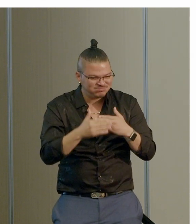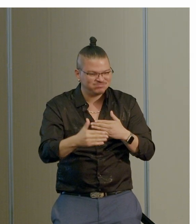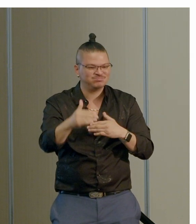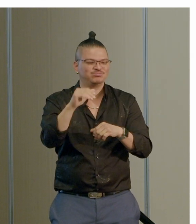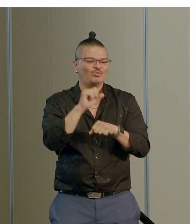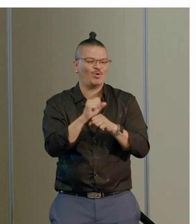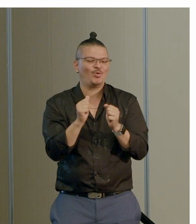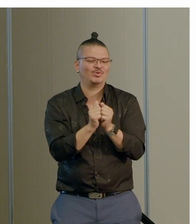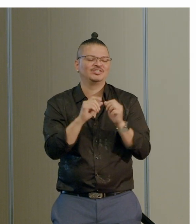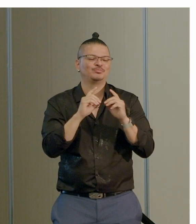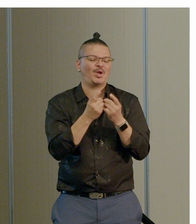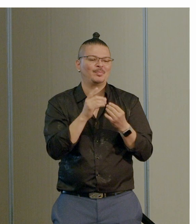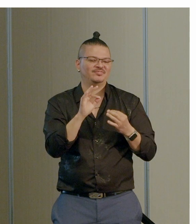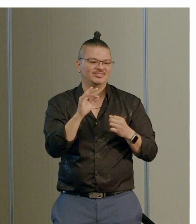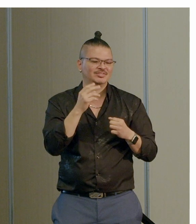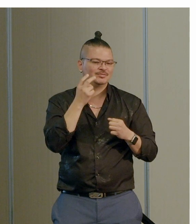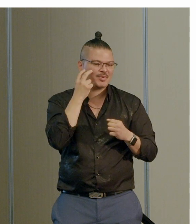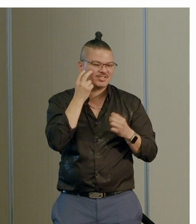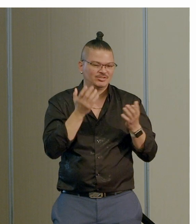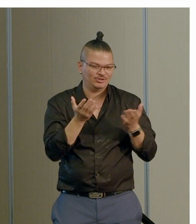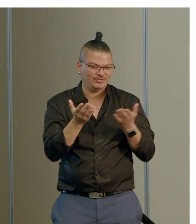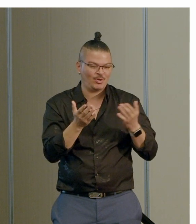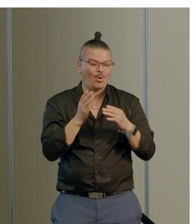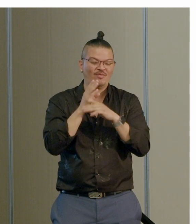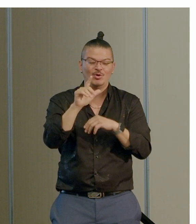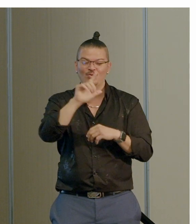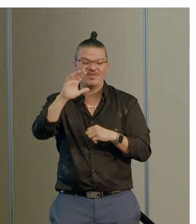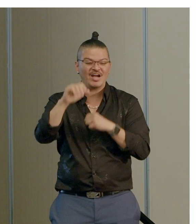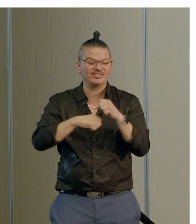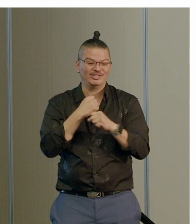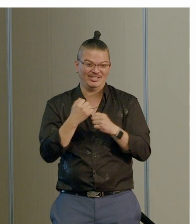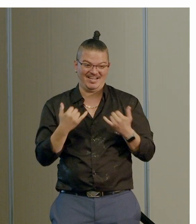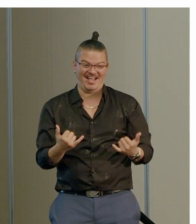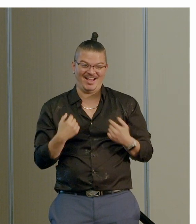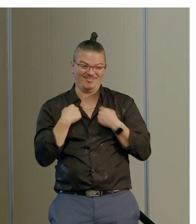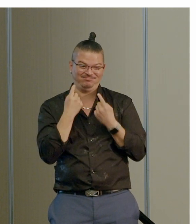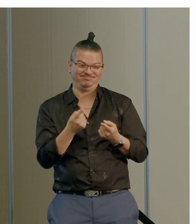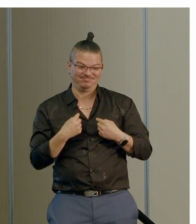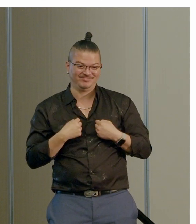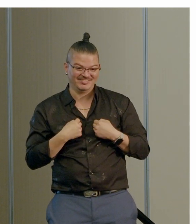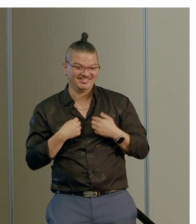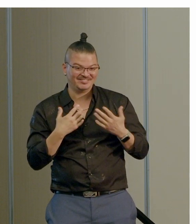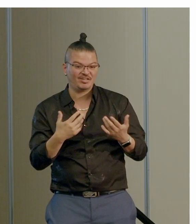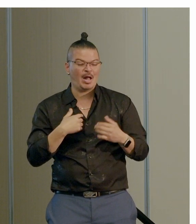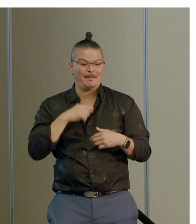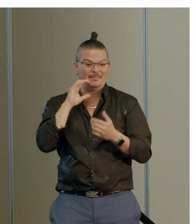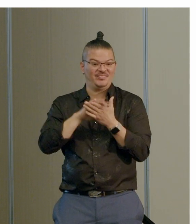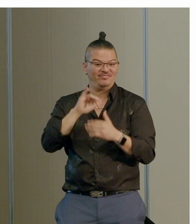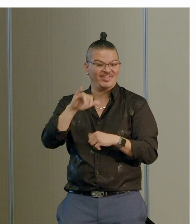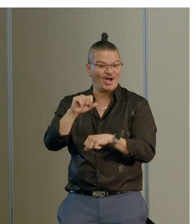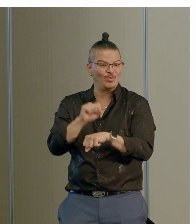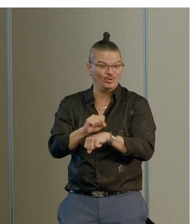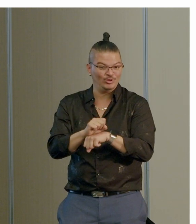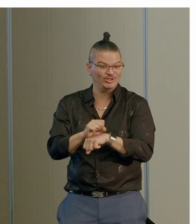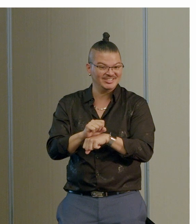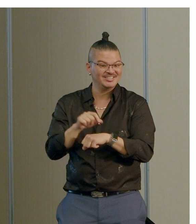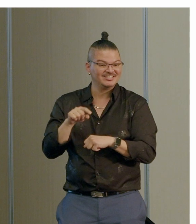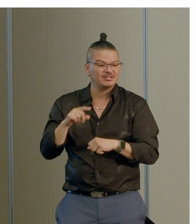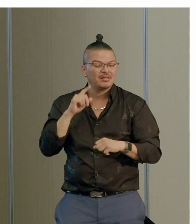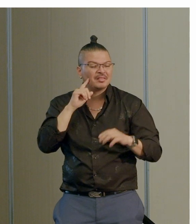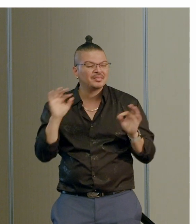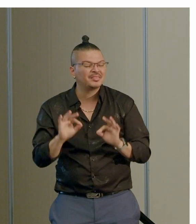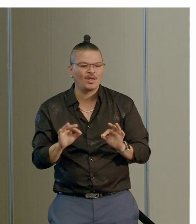over 25 years now. To say I believe in the work we do is an understatement. I